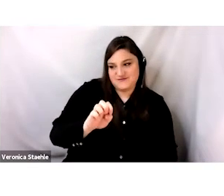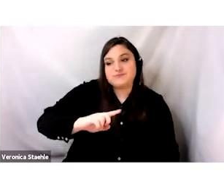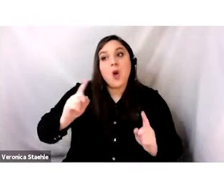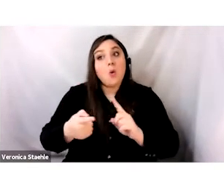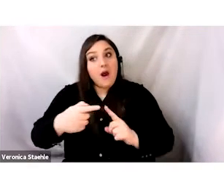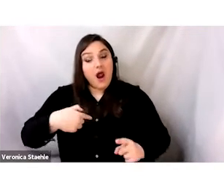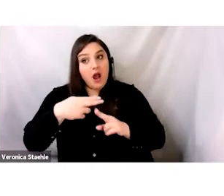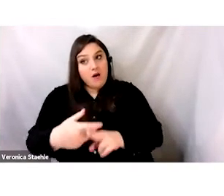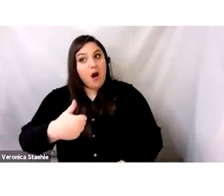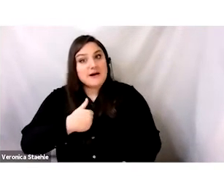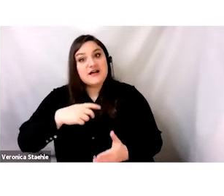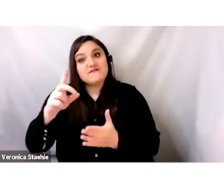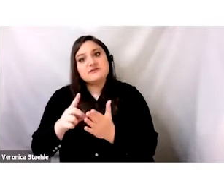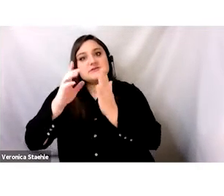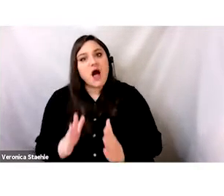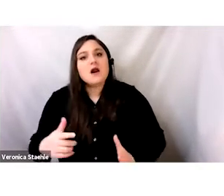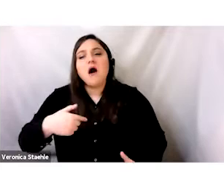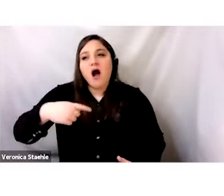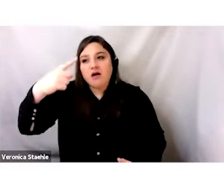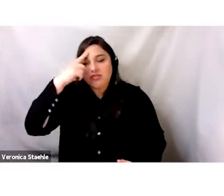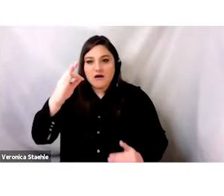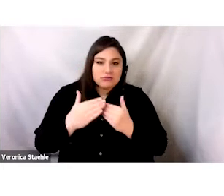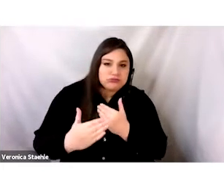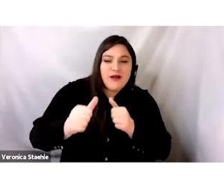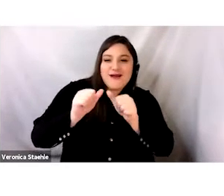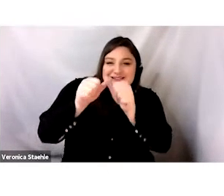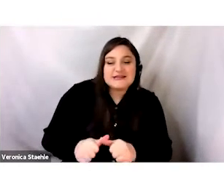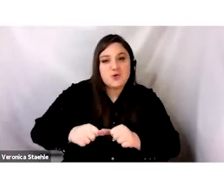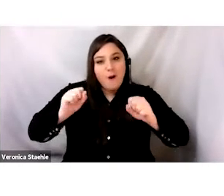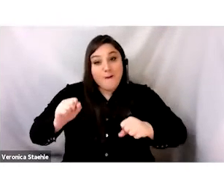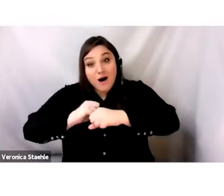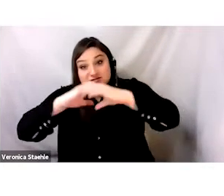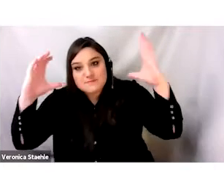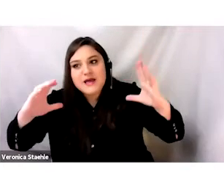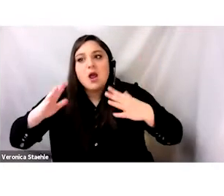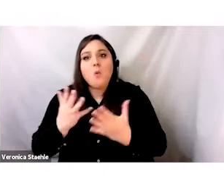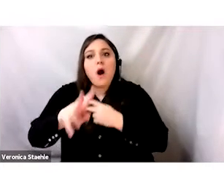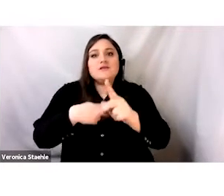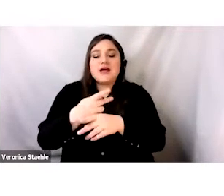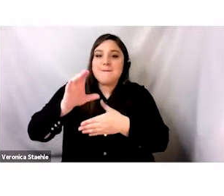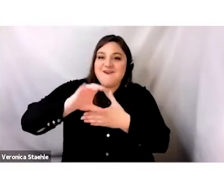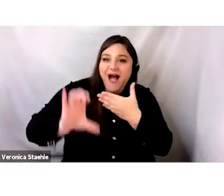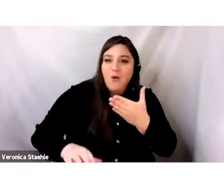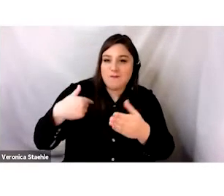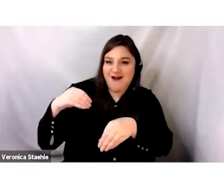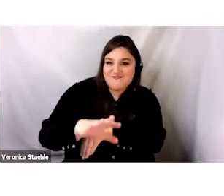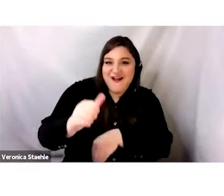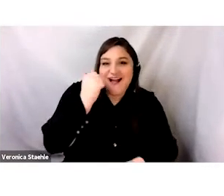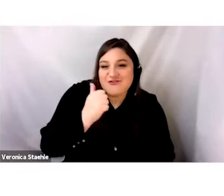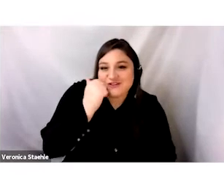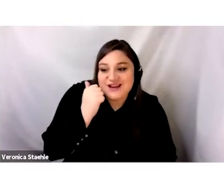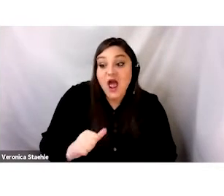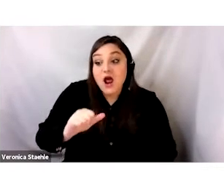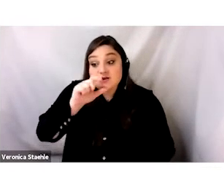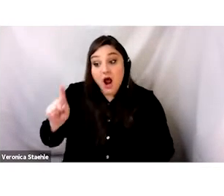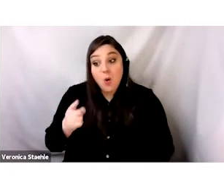creation of continual possibilities, the outcomes that I am affecting every day, the importance of not just focusing on